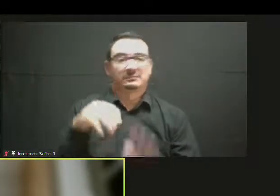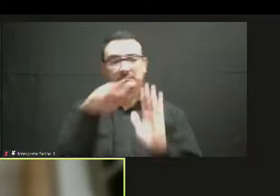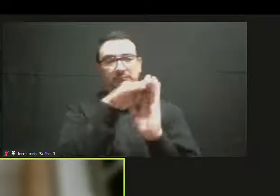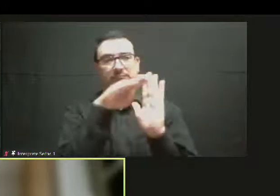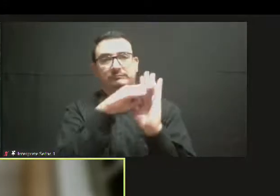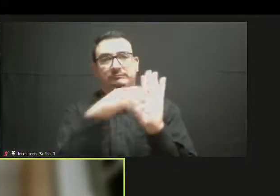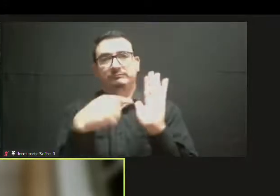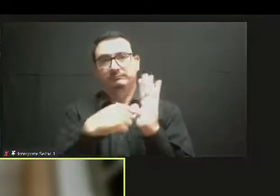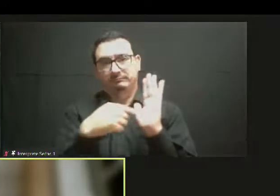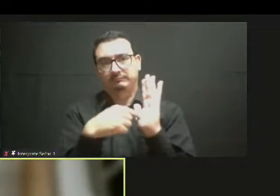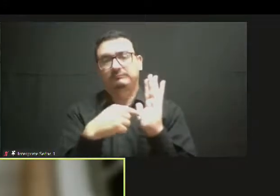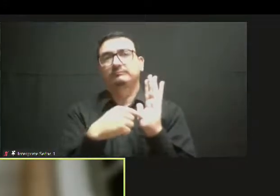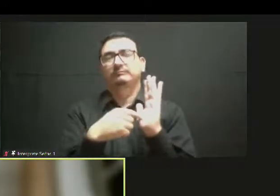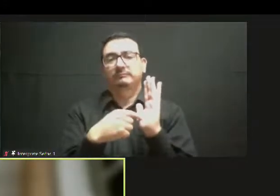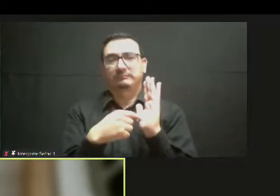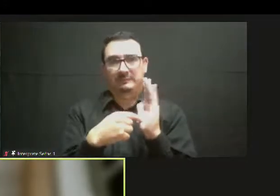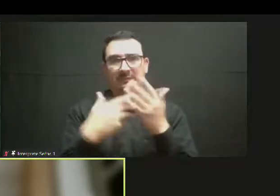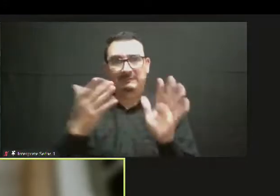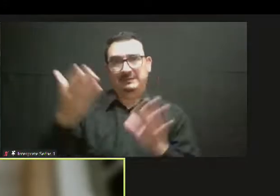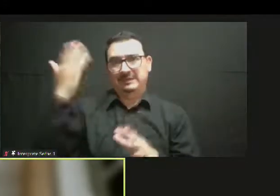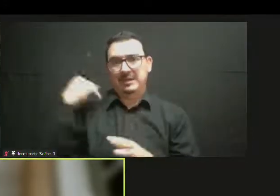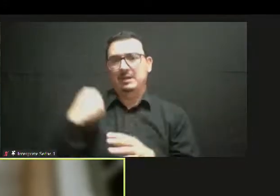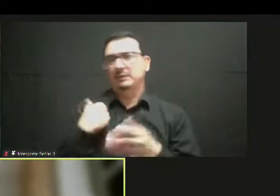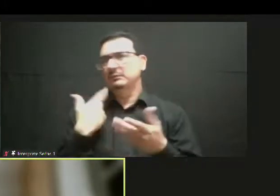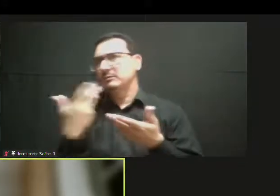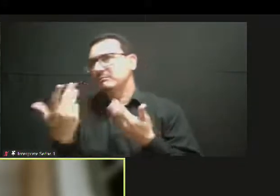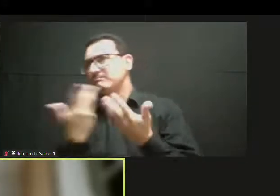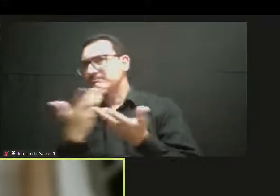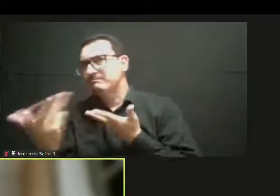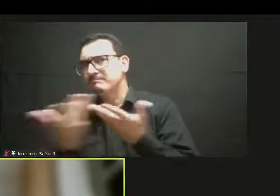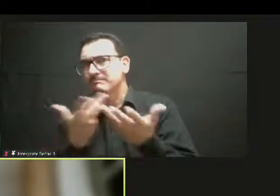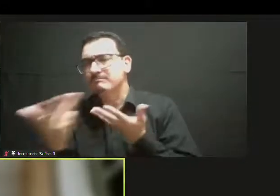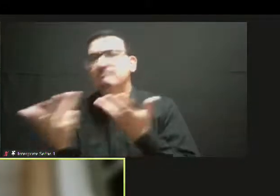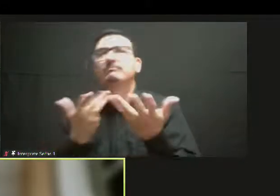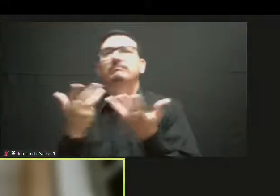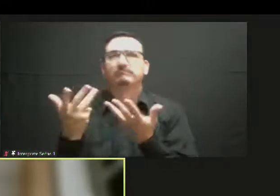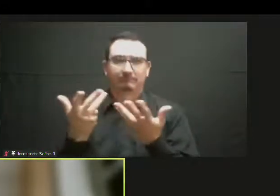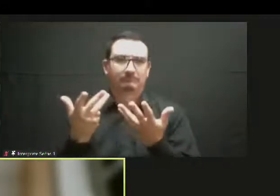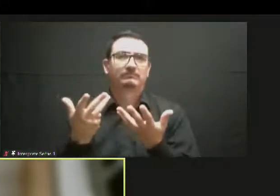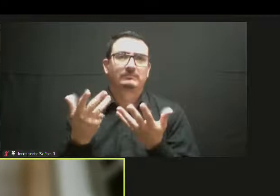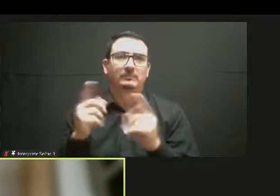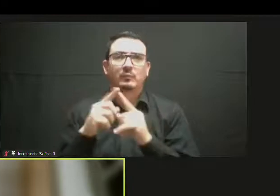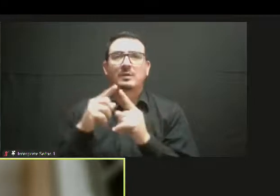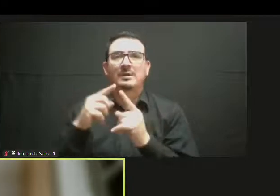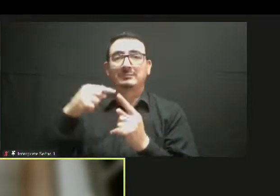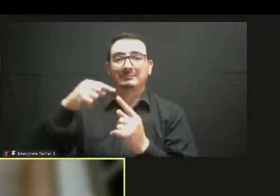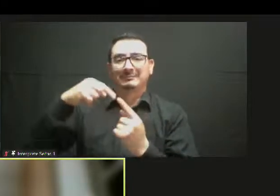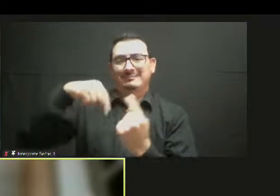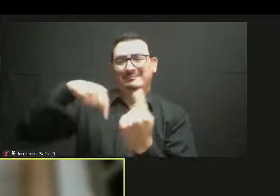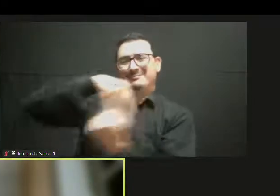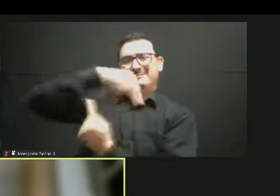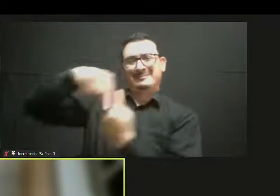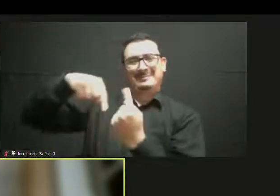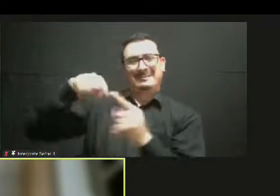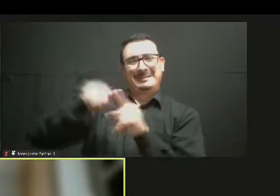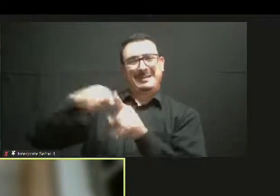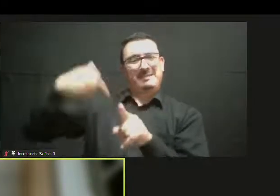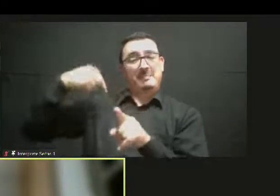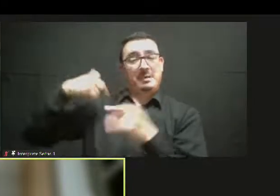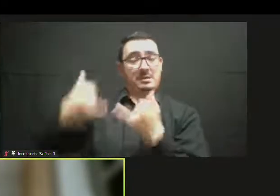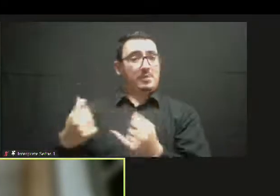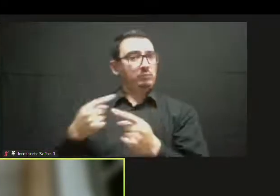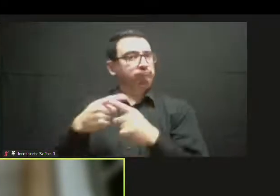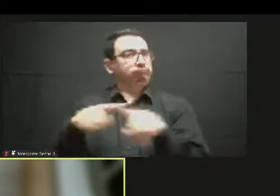skilling, creating a better business environment. I think what happens naturally is not only does that promote the exports of